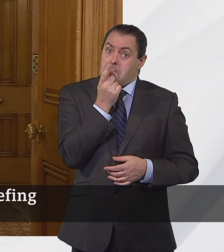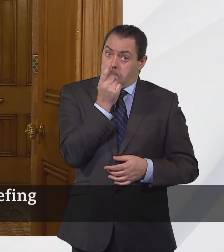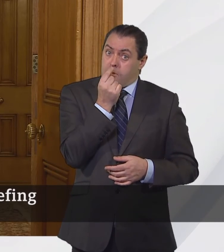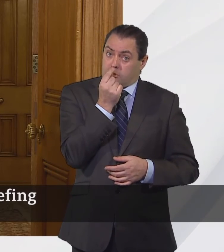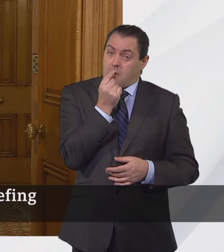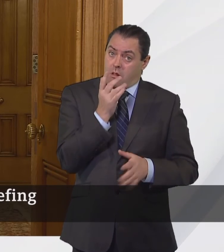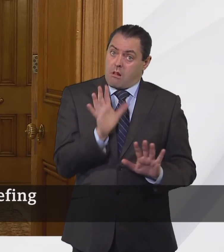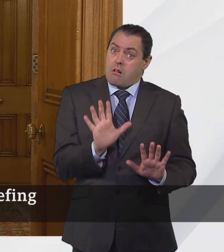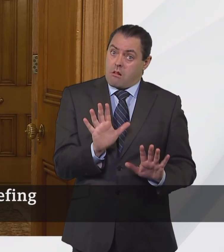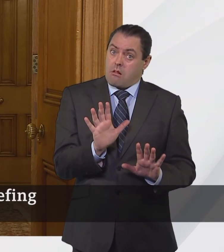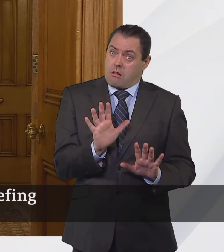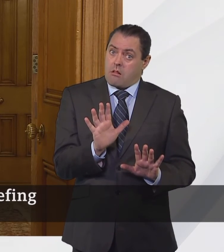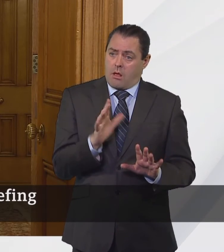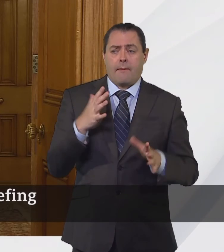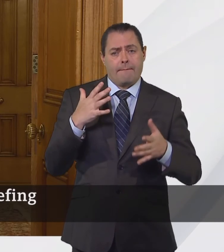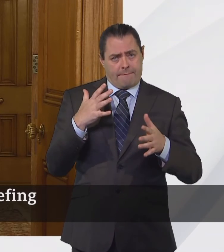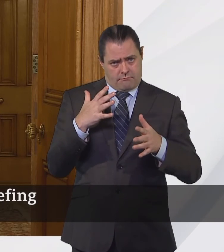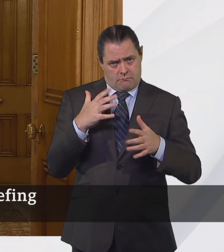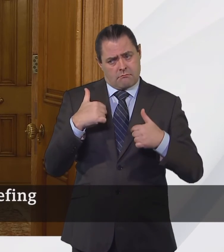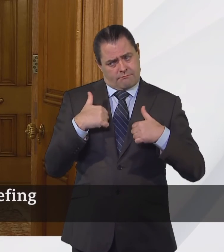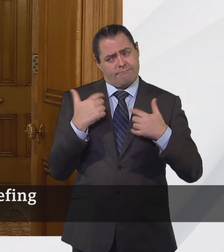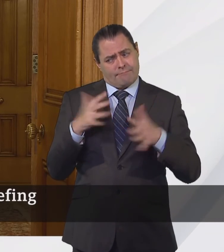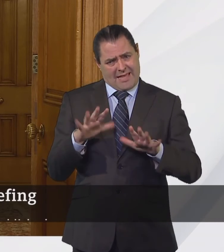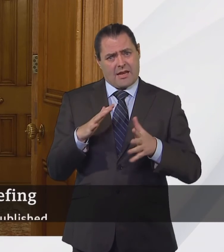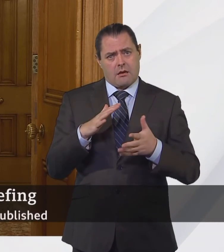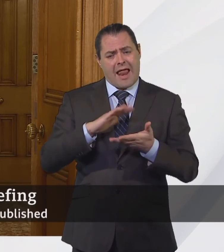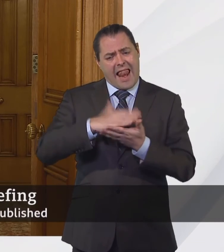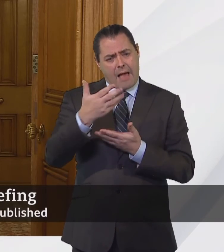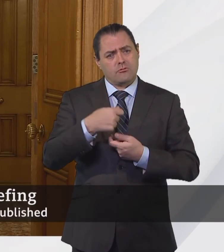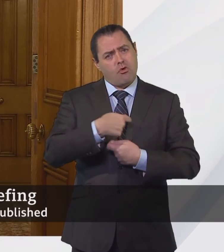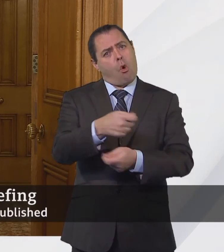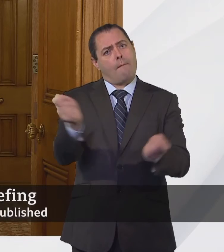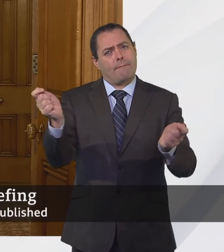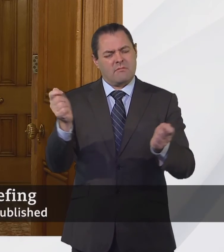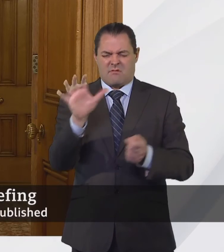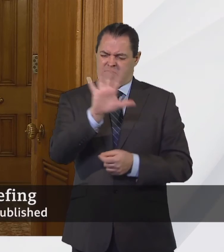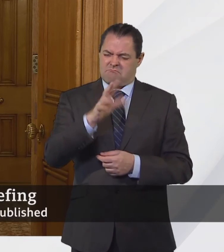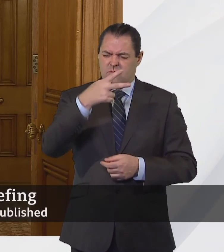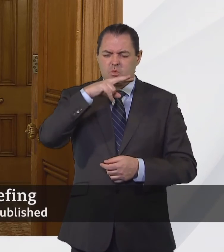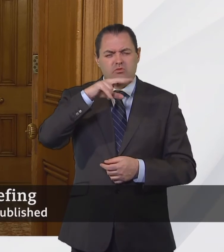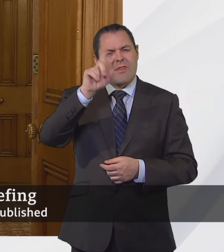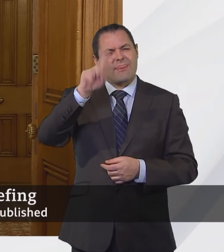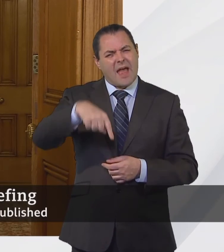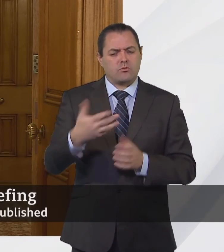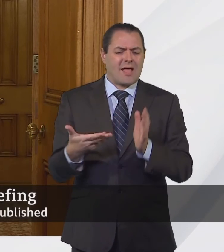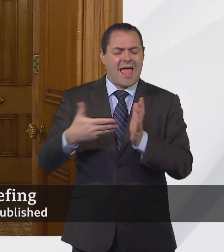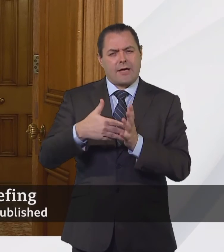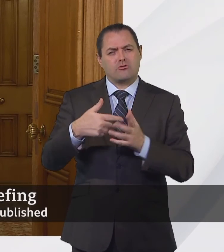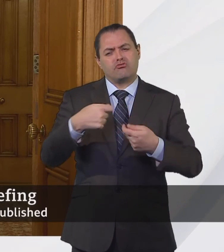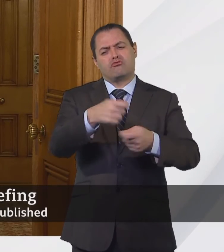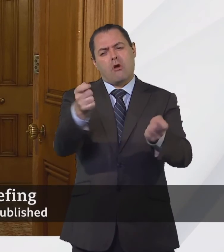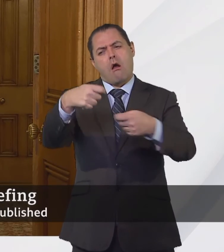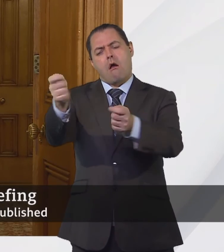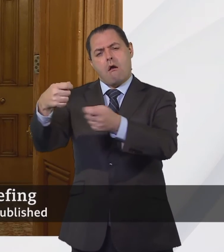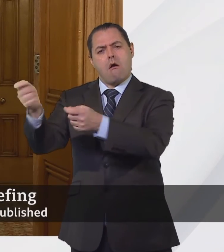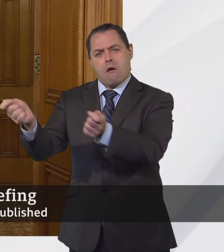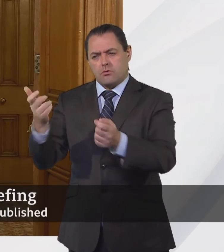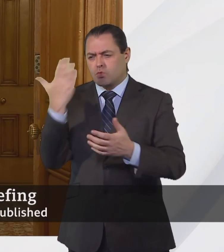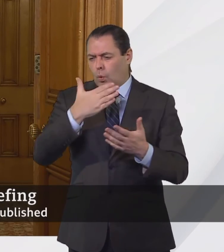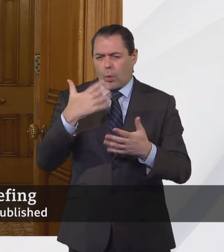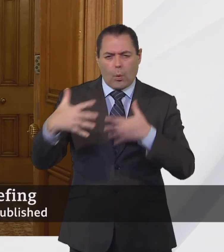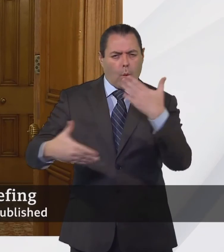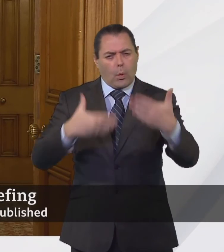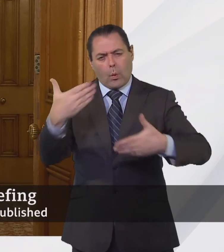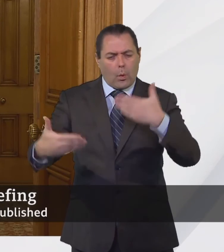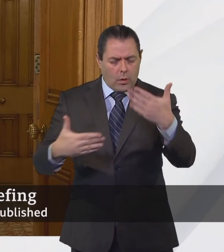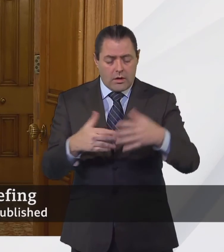and we've increased the supply of laptops. I think about 200,000 laptops that we've supplied to schools. But